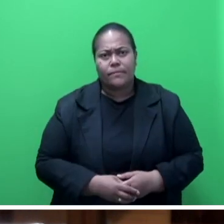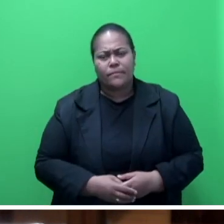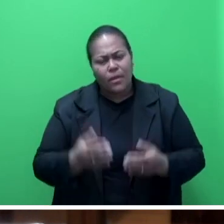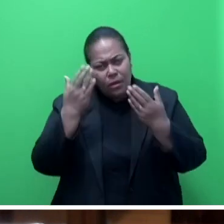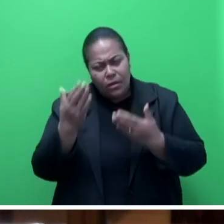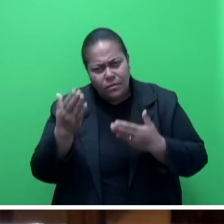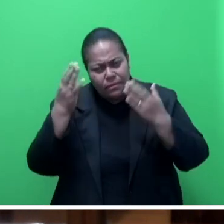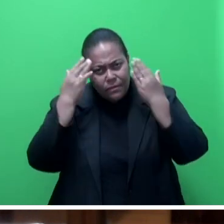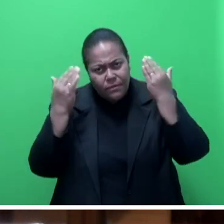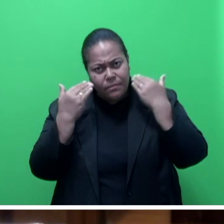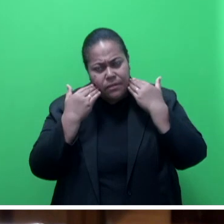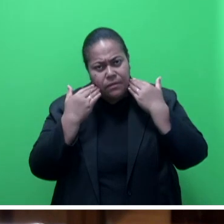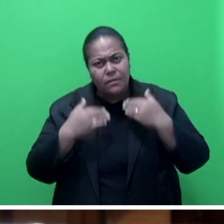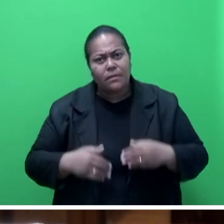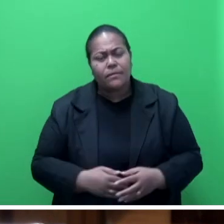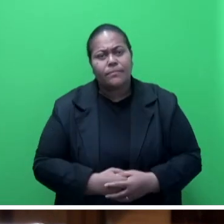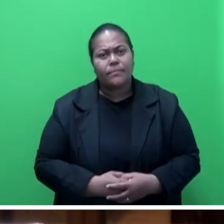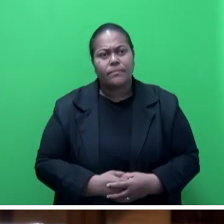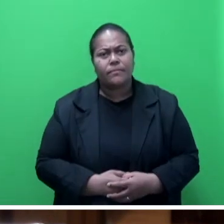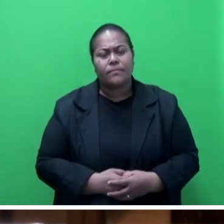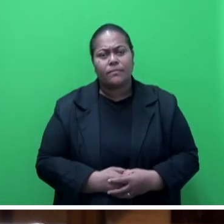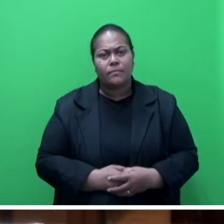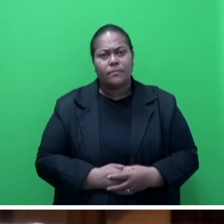Speaker, Honorable Speaker,